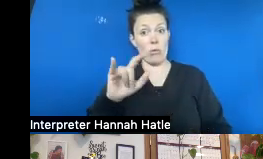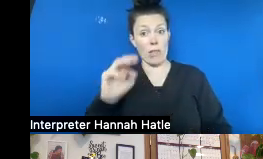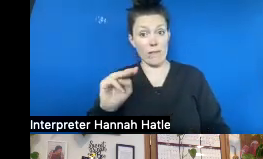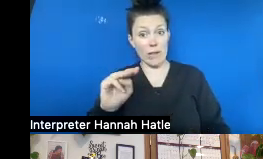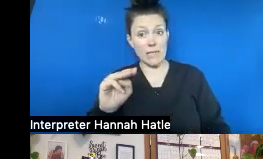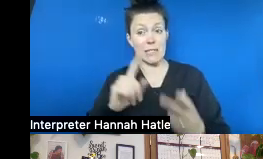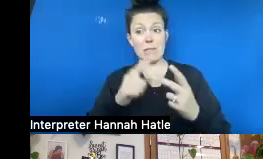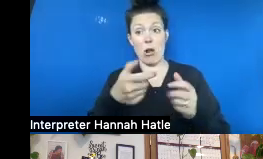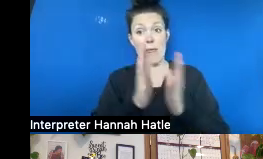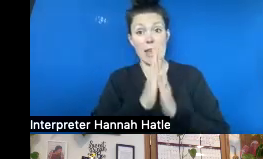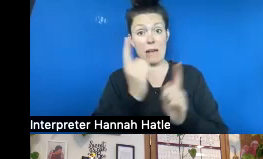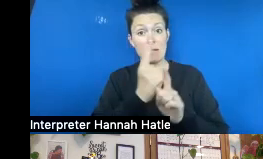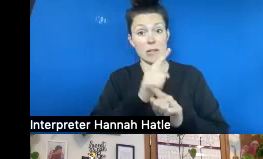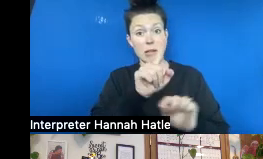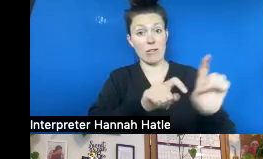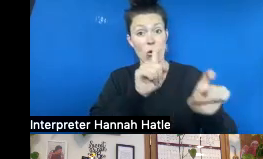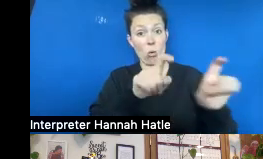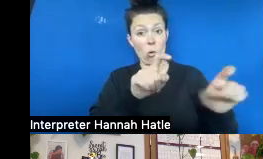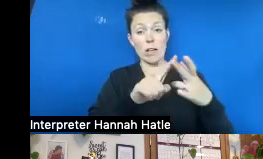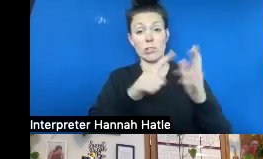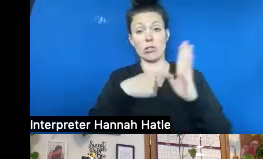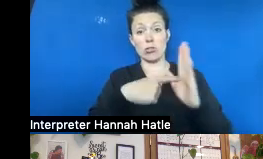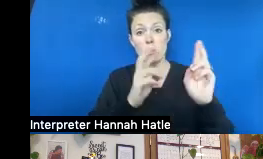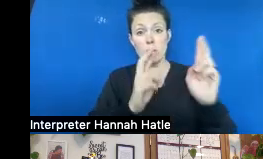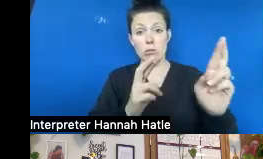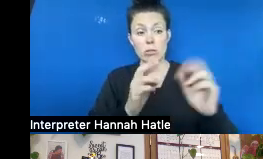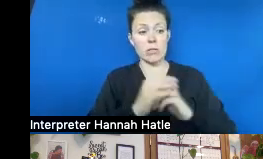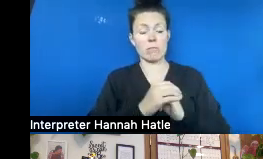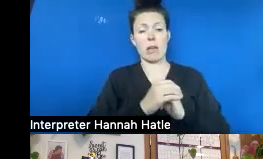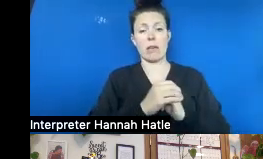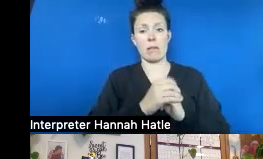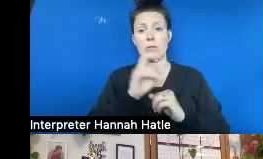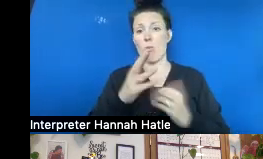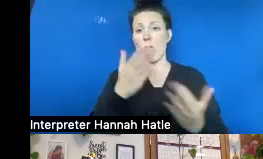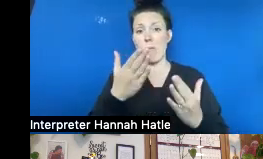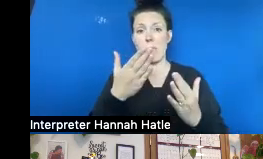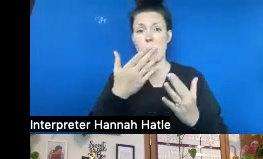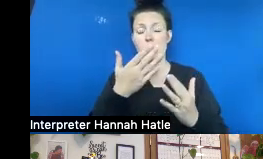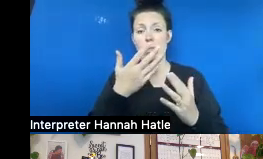in a way that is respectful of somebody's gender, right? So, or misgendering,